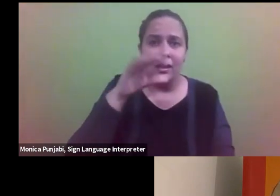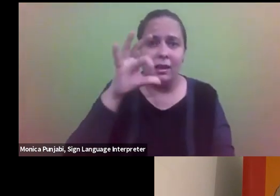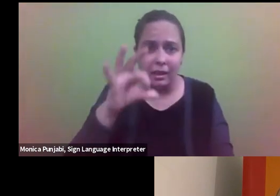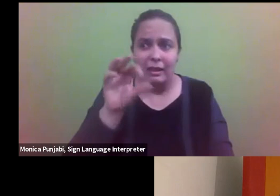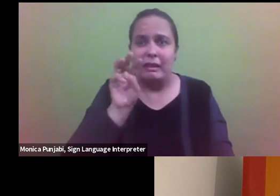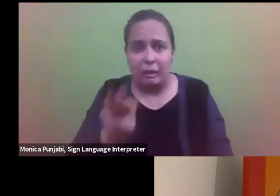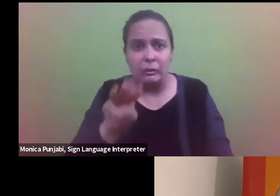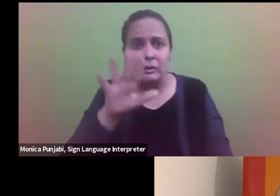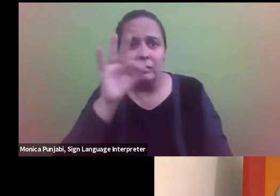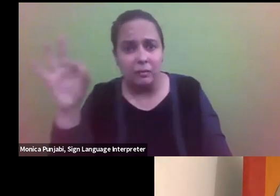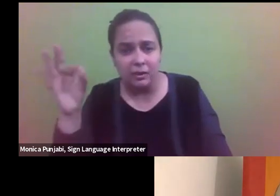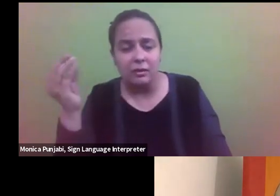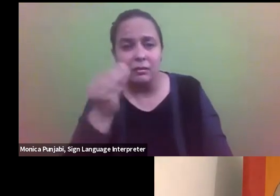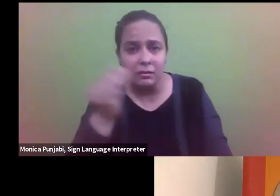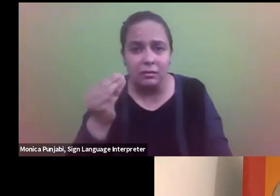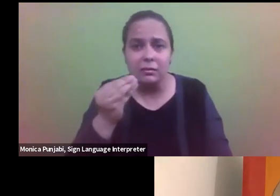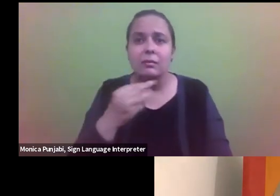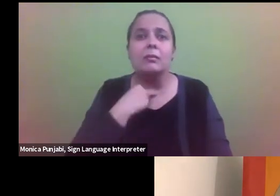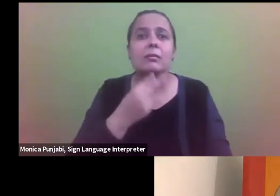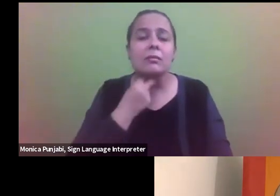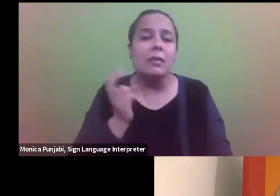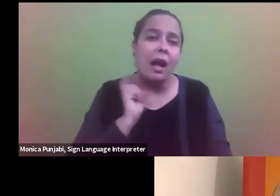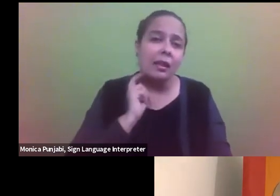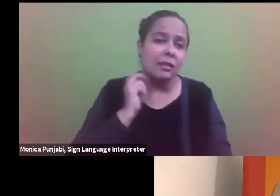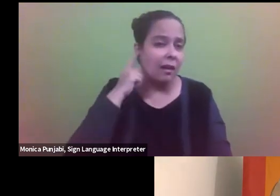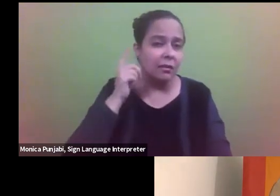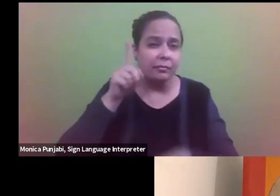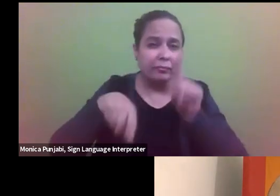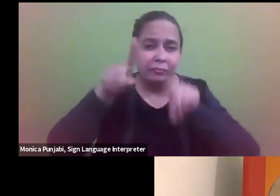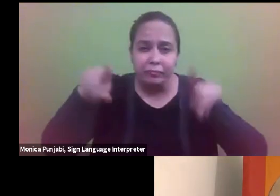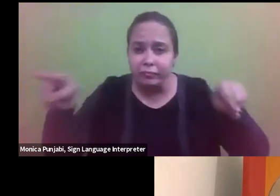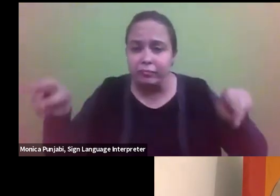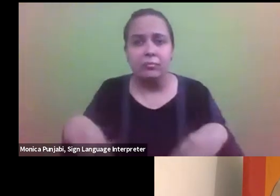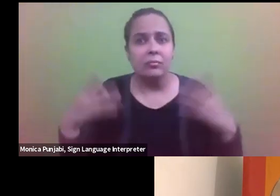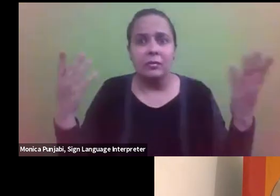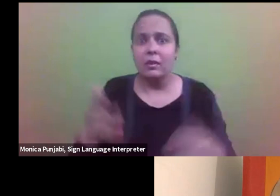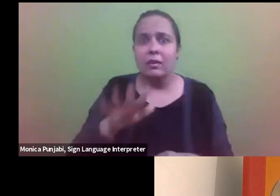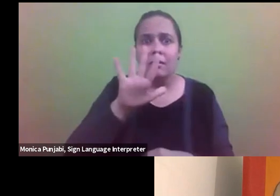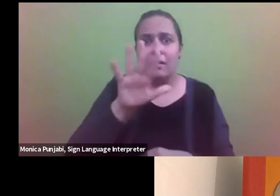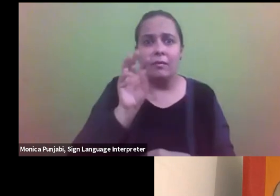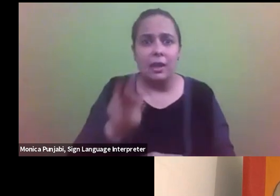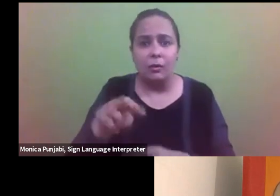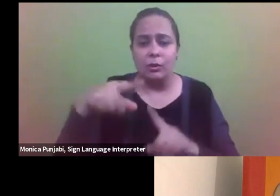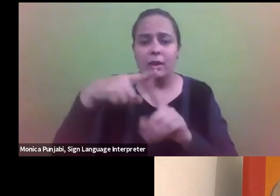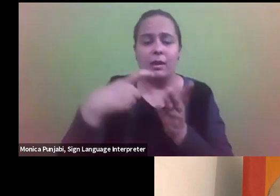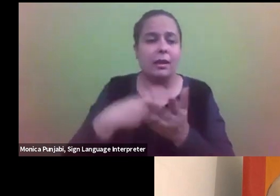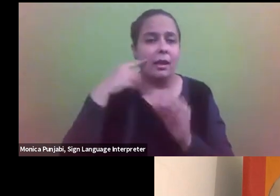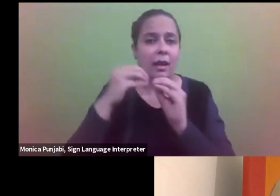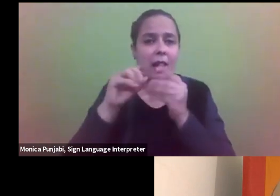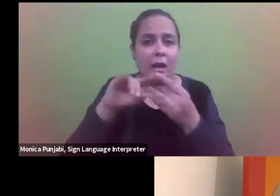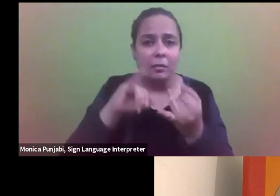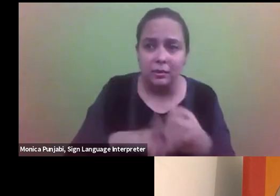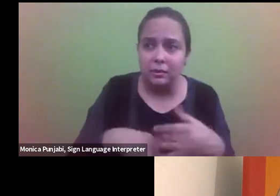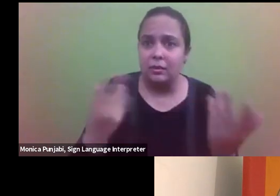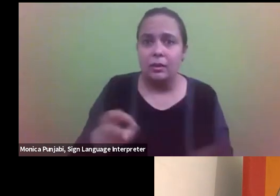languages. We have 12 socioeconomic classes. We have more than 500 tribes, 3,000 castes, 25,000 subcastes. On top of